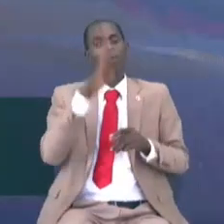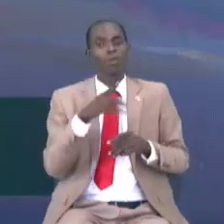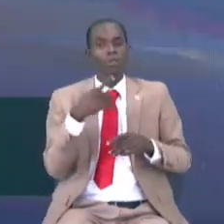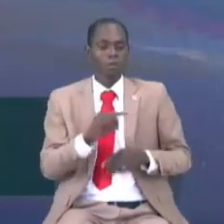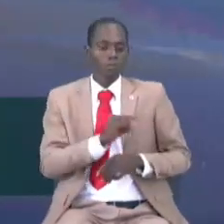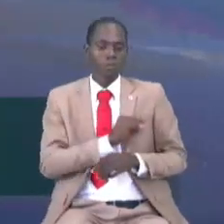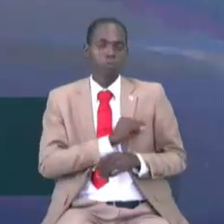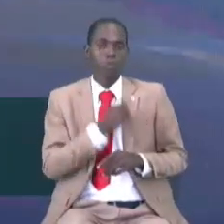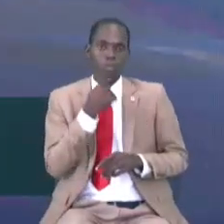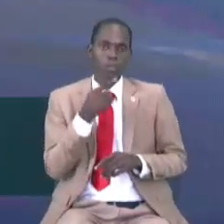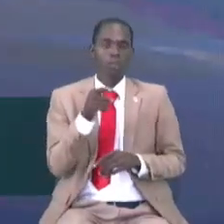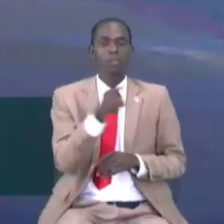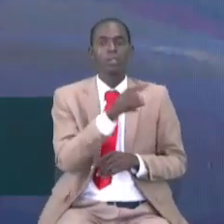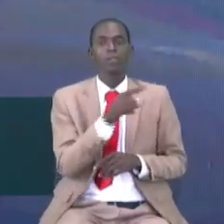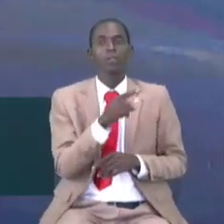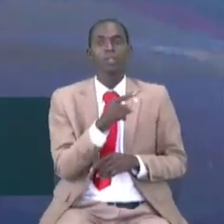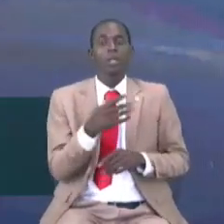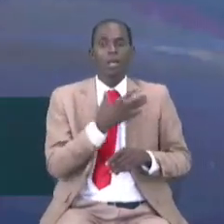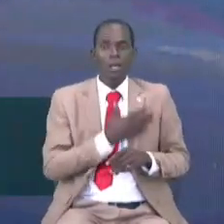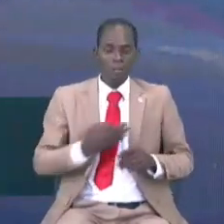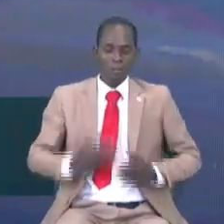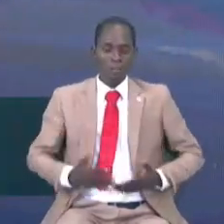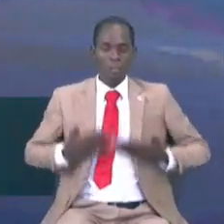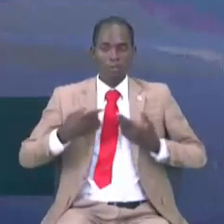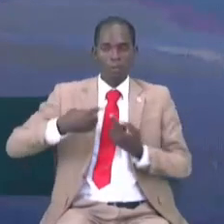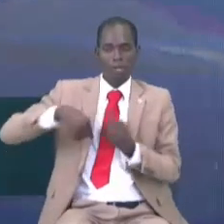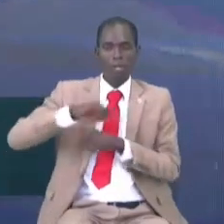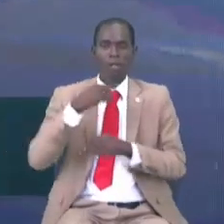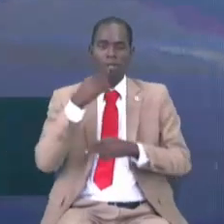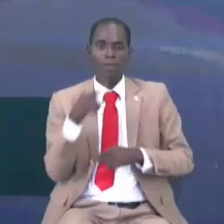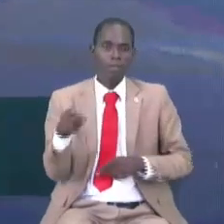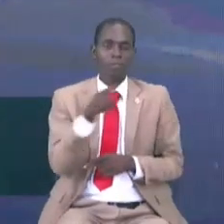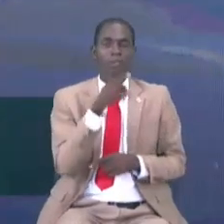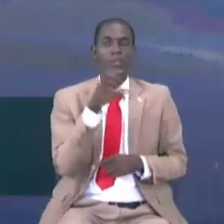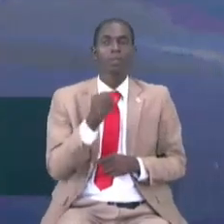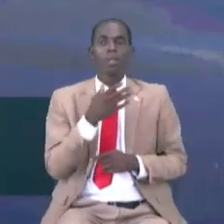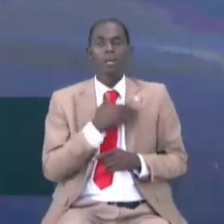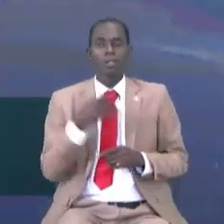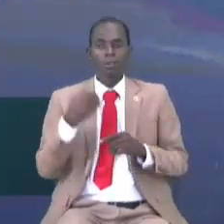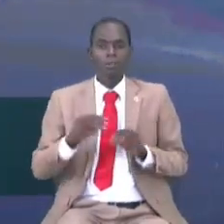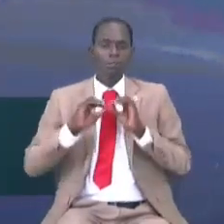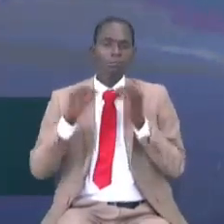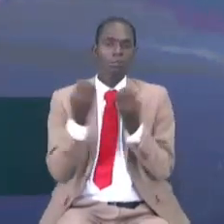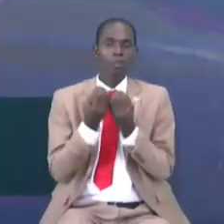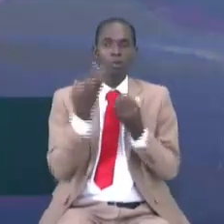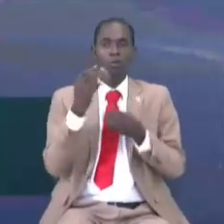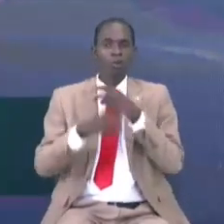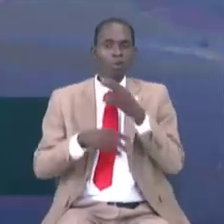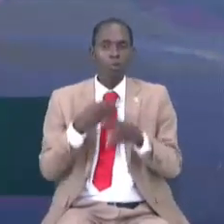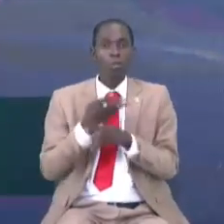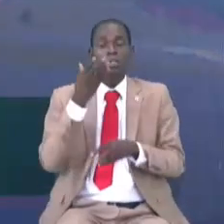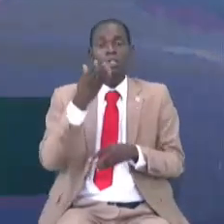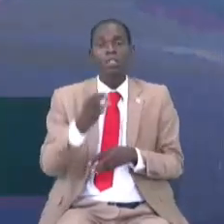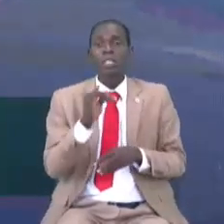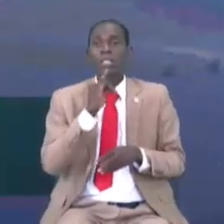and the organization of the world, there is punishment, incarceration, imprisonment for